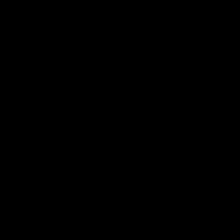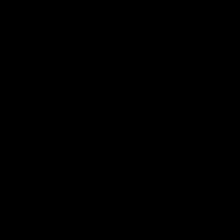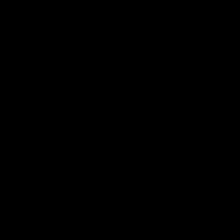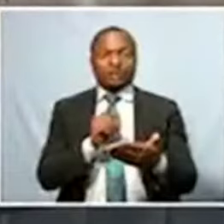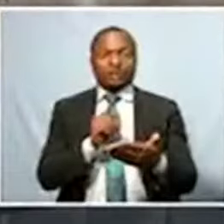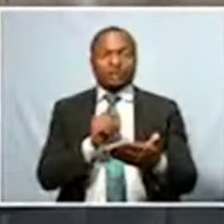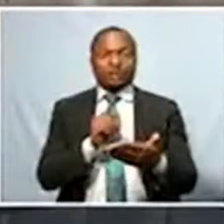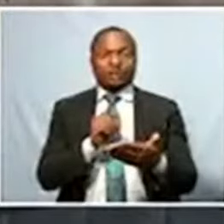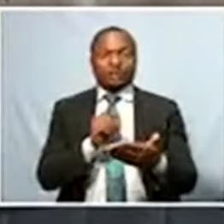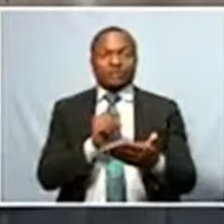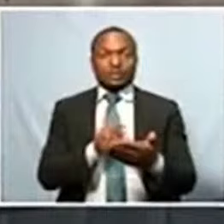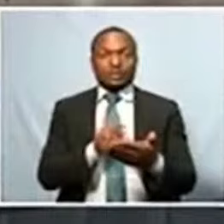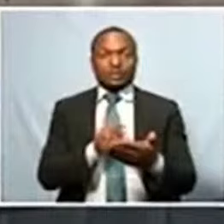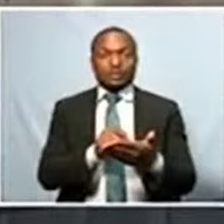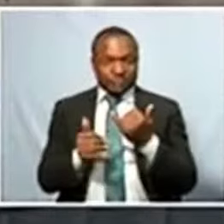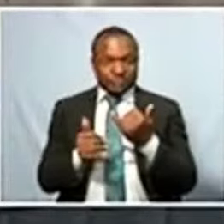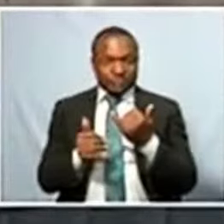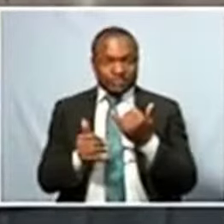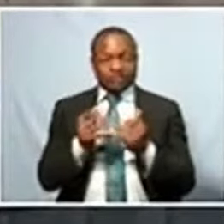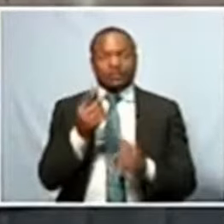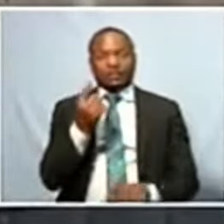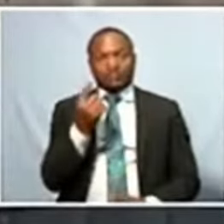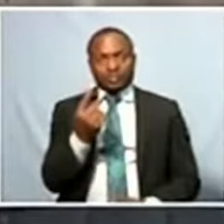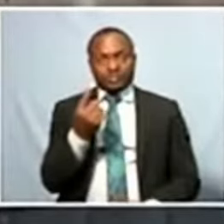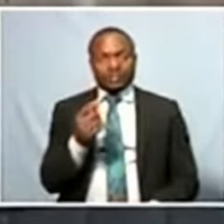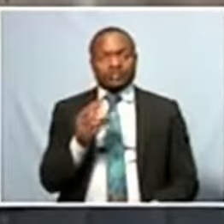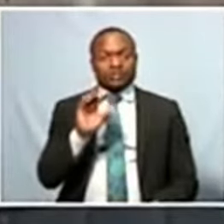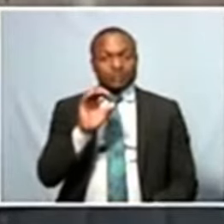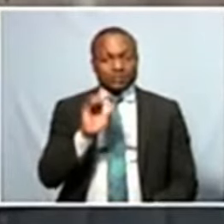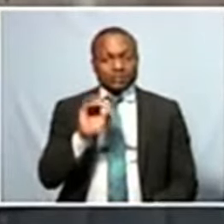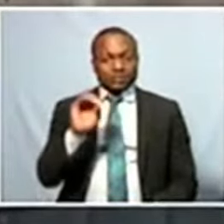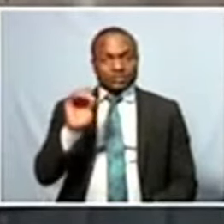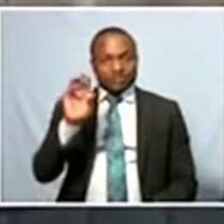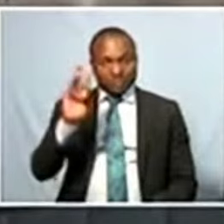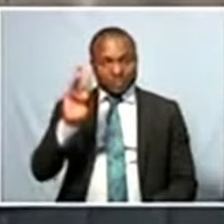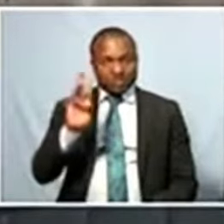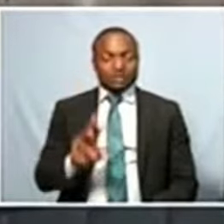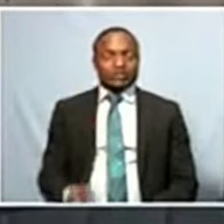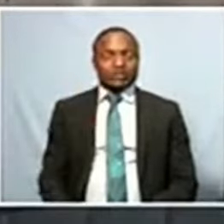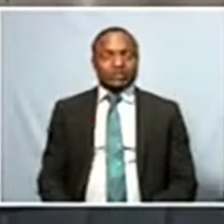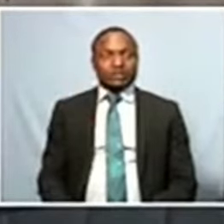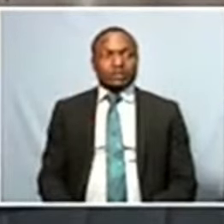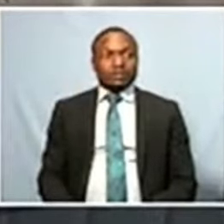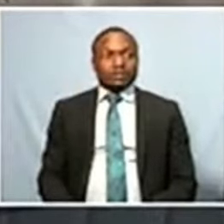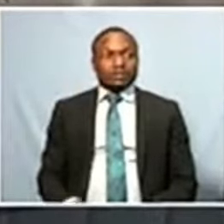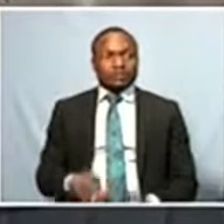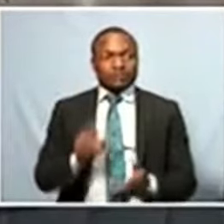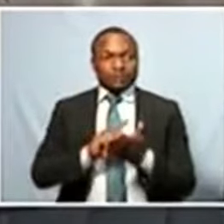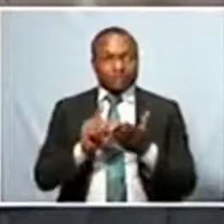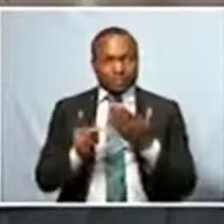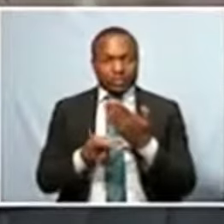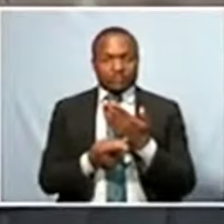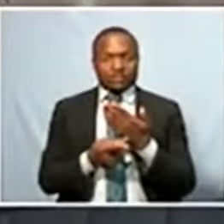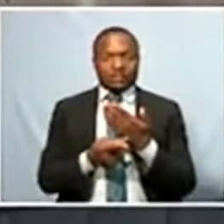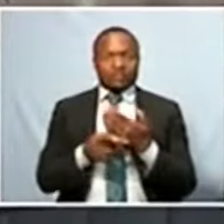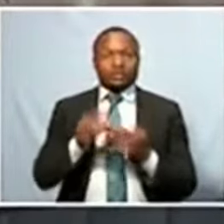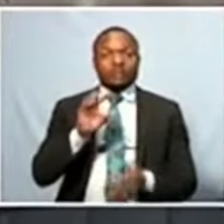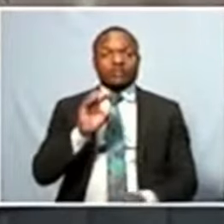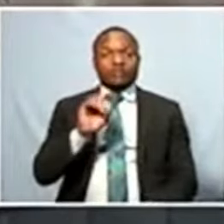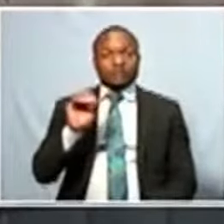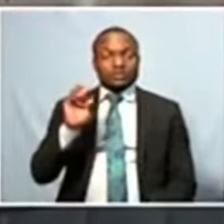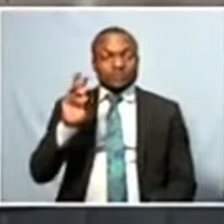significant 006, sub-program 006, freedom fighters,